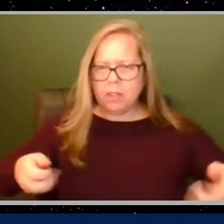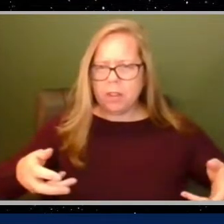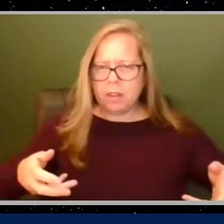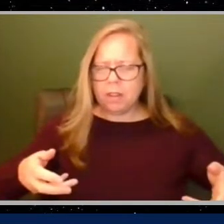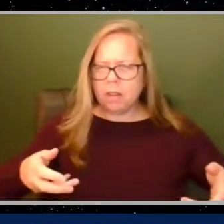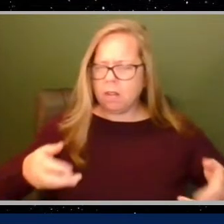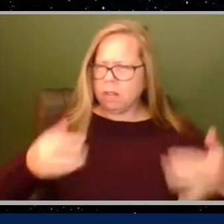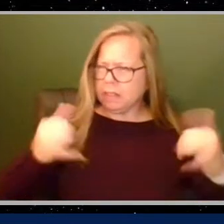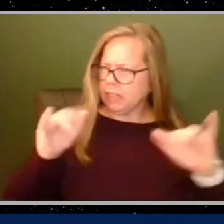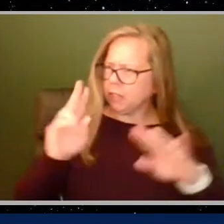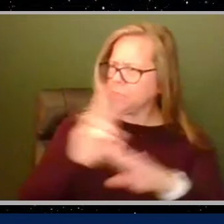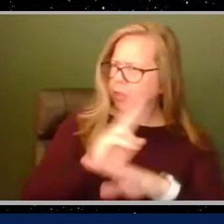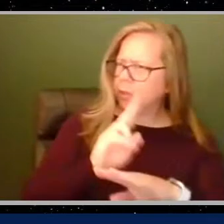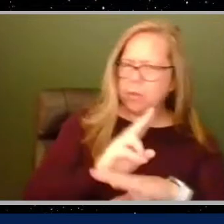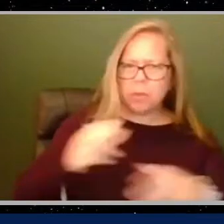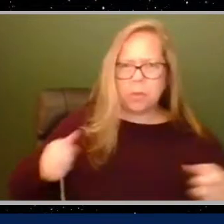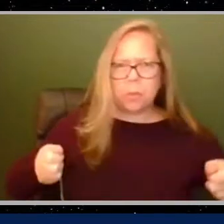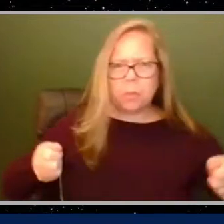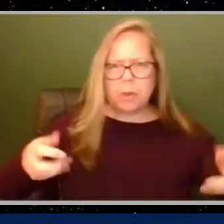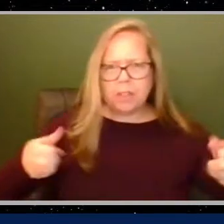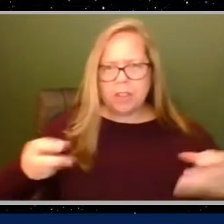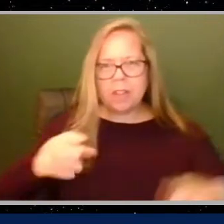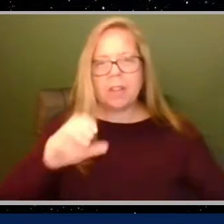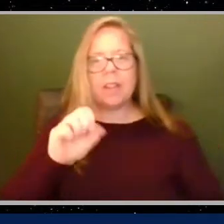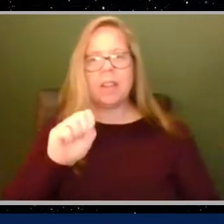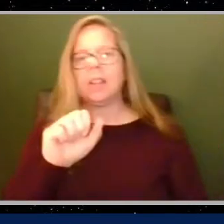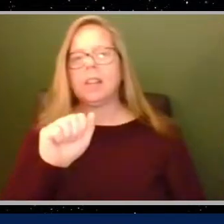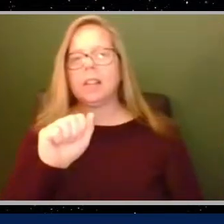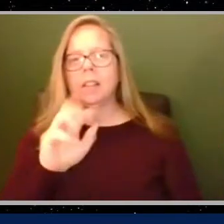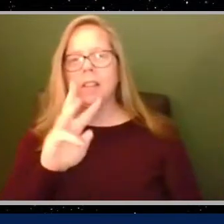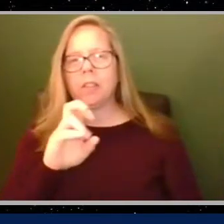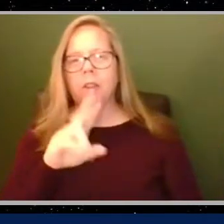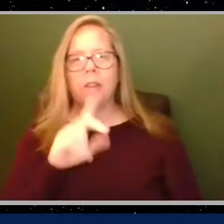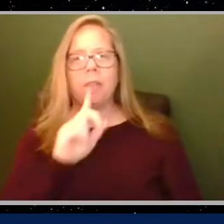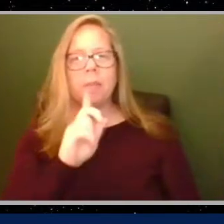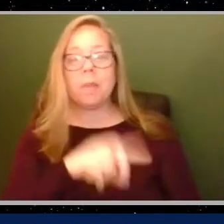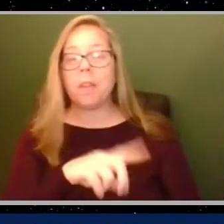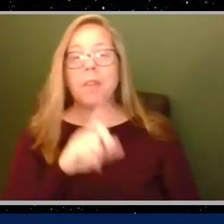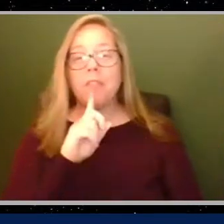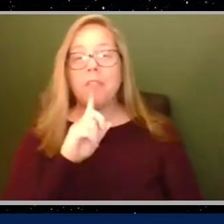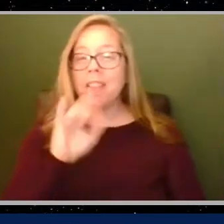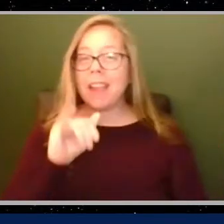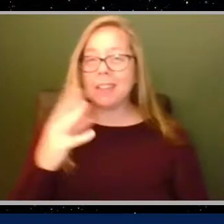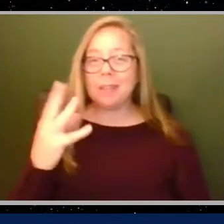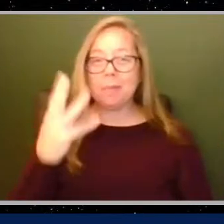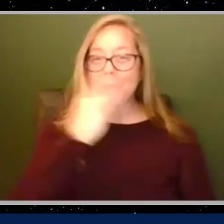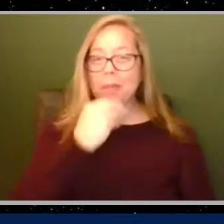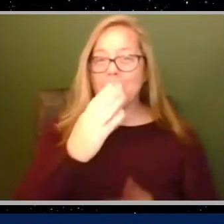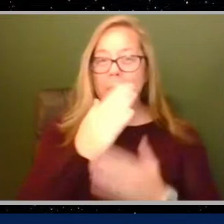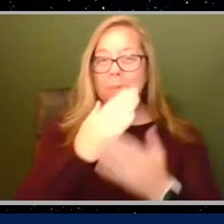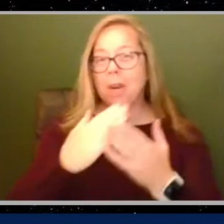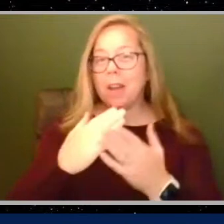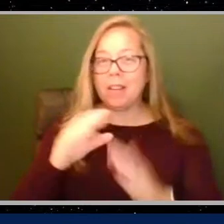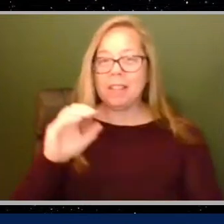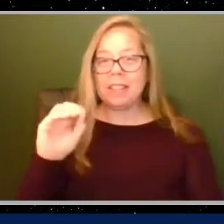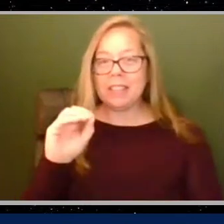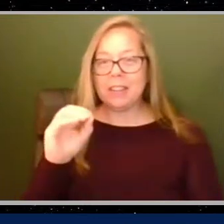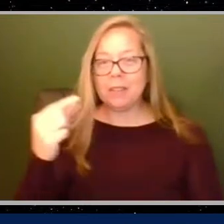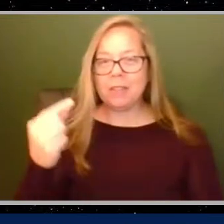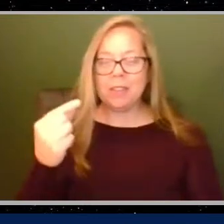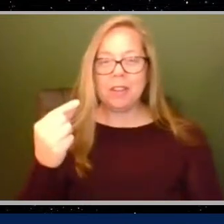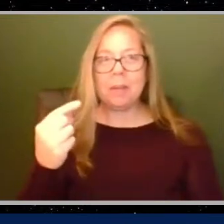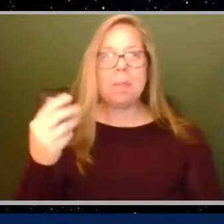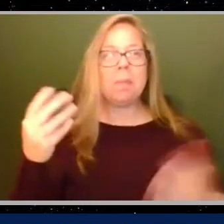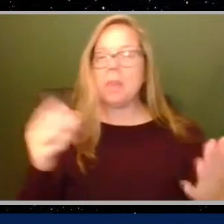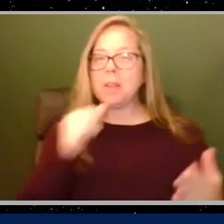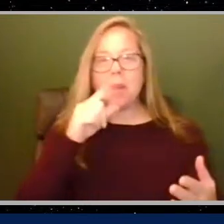beauty of the zero gravity, is that you don't need the wheelchair because there are so many other ways to get around. My easiest way to get around was